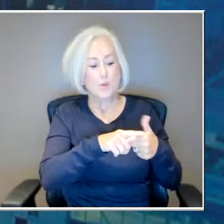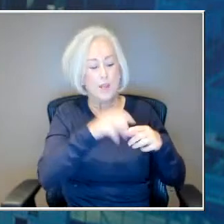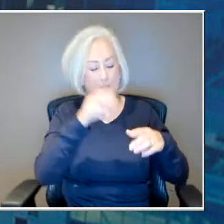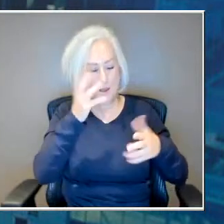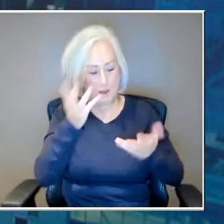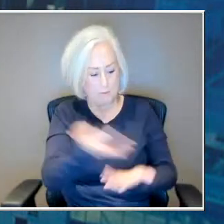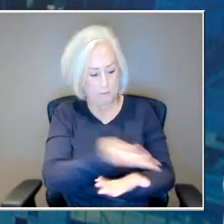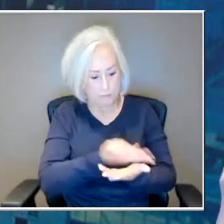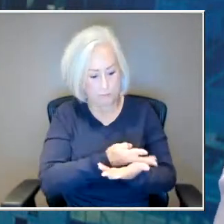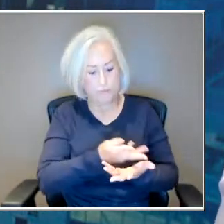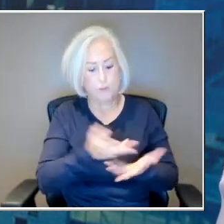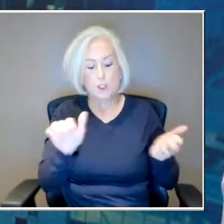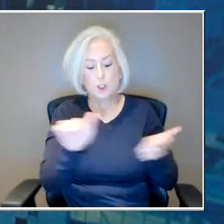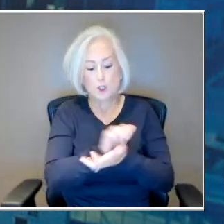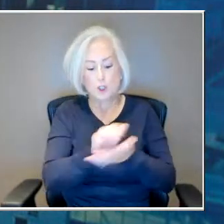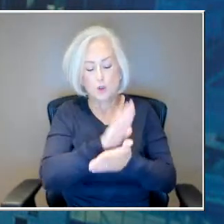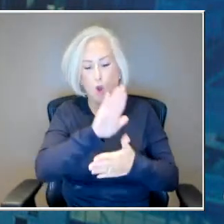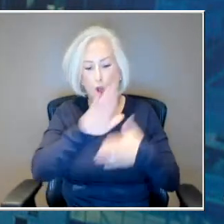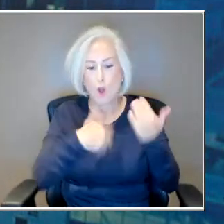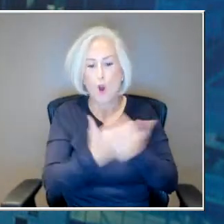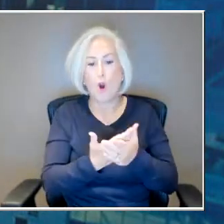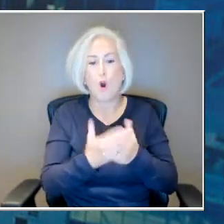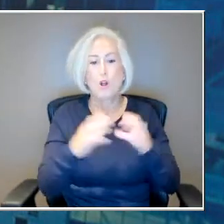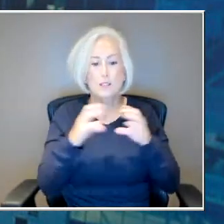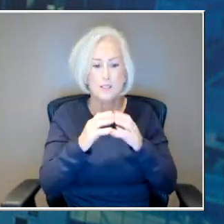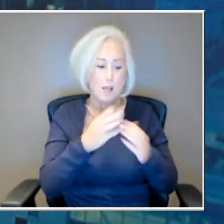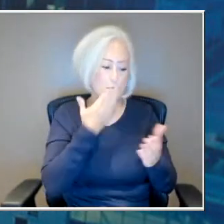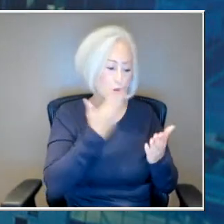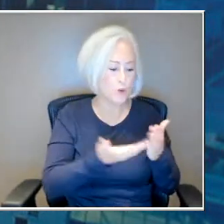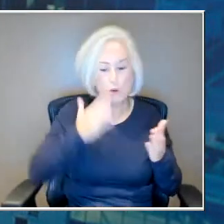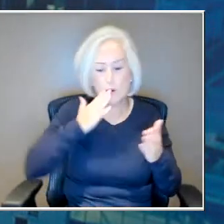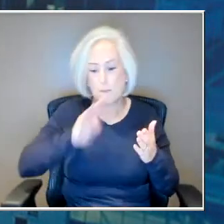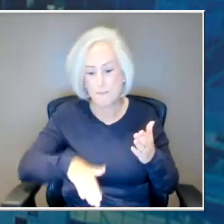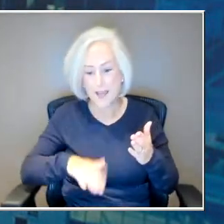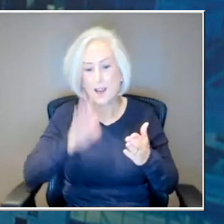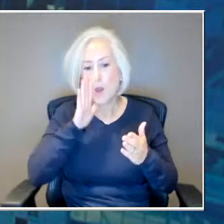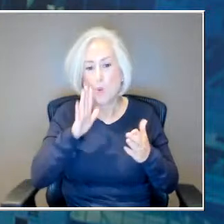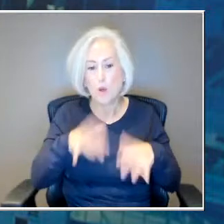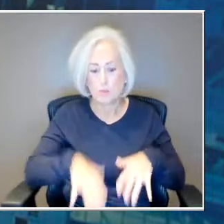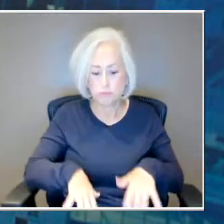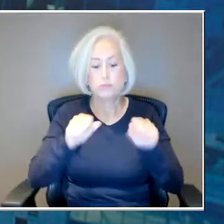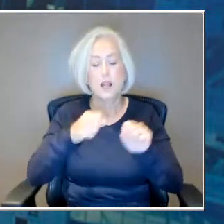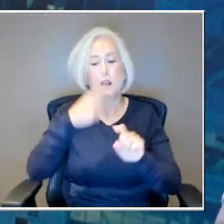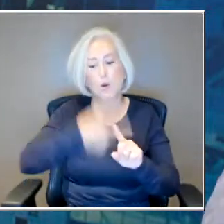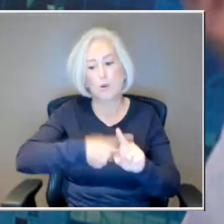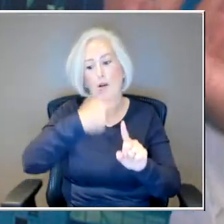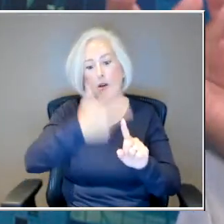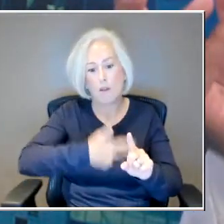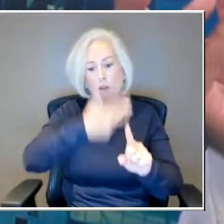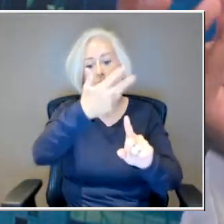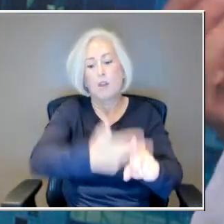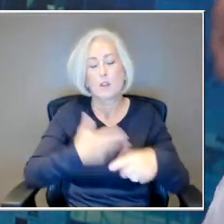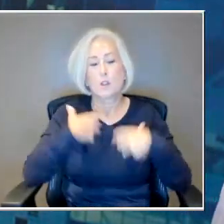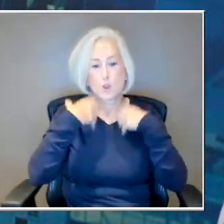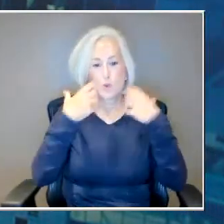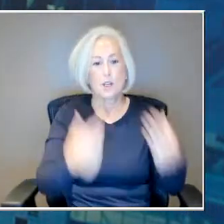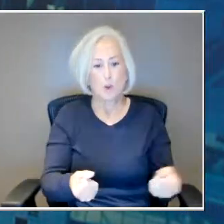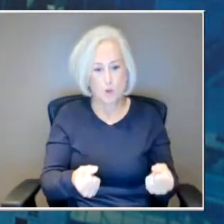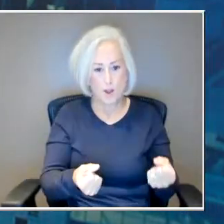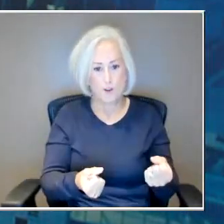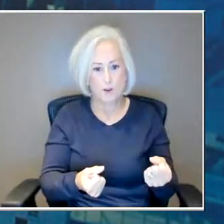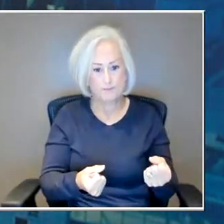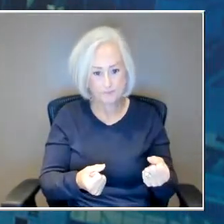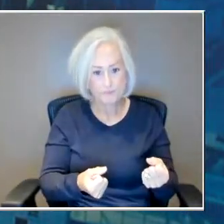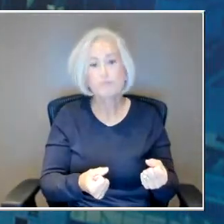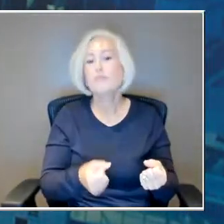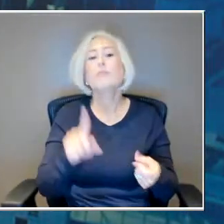cells, the good cells. It will take months and months for you to recover by yourself. So instead of taking months for recovery, we take your stem cells back and infuse it